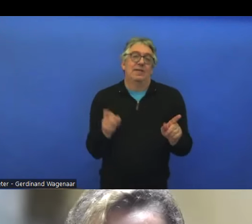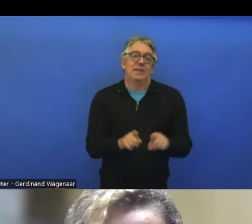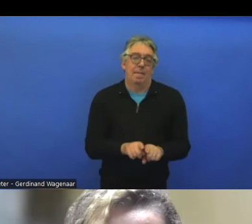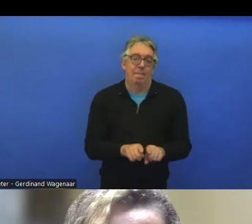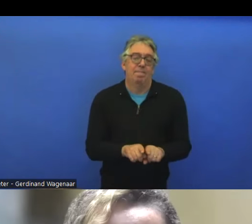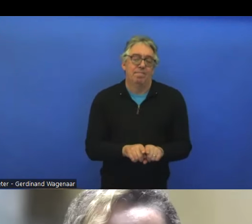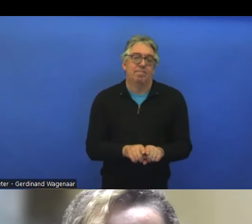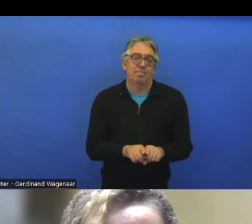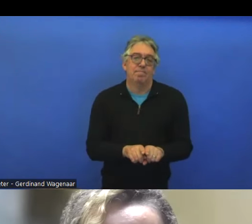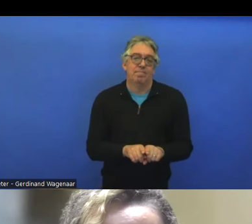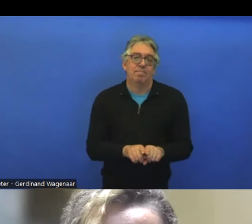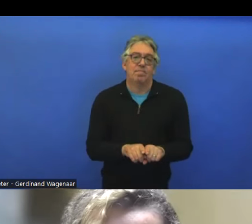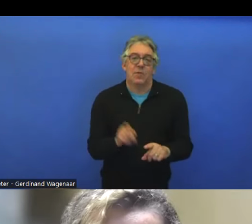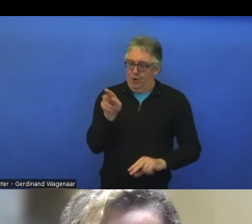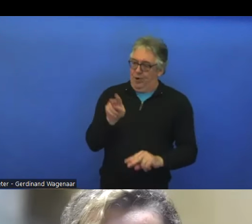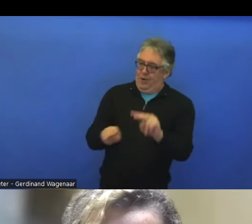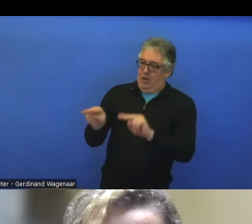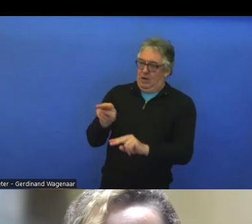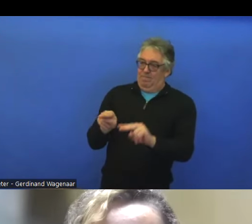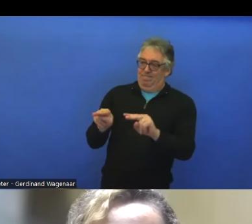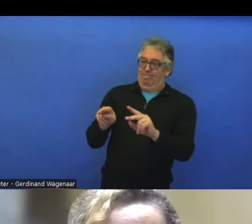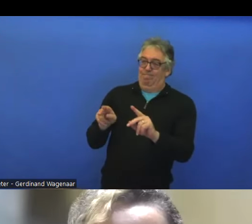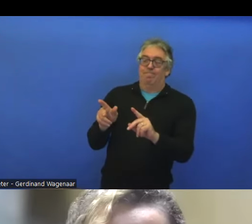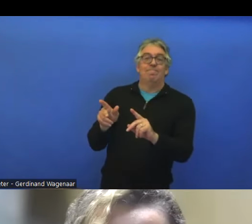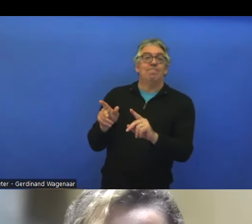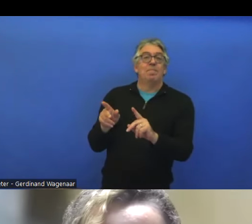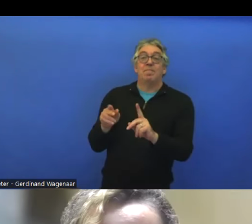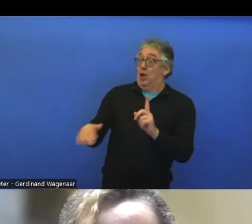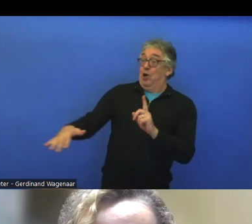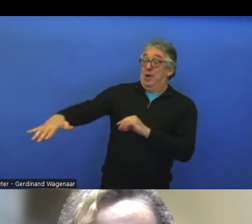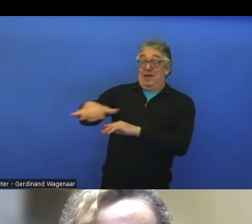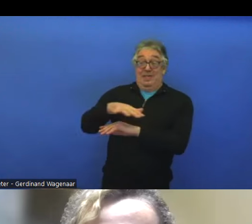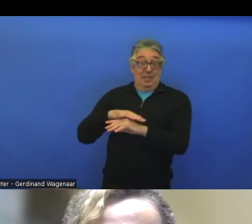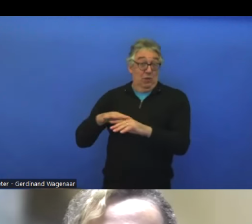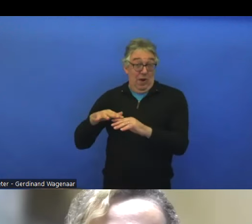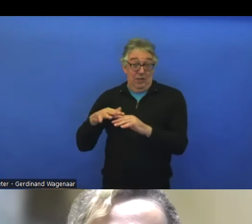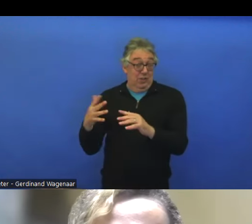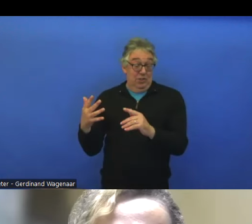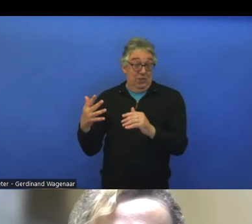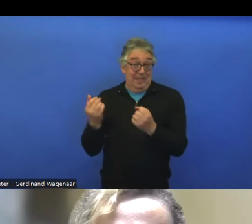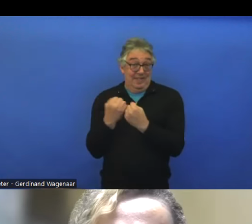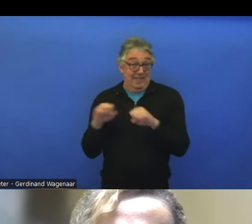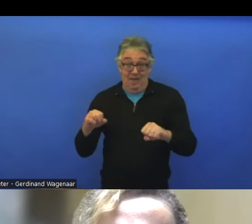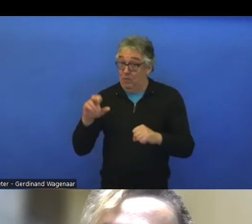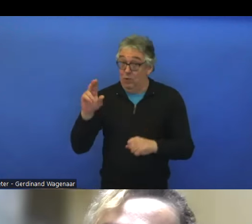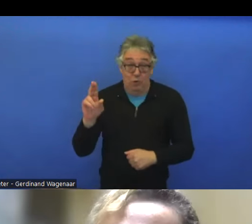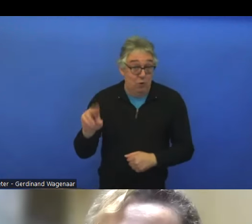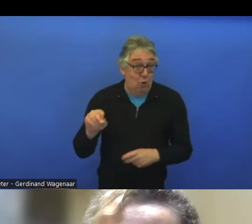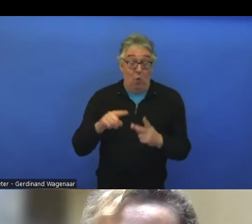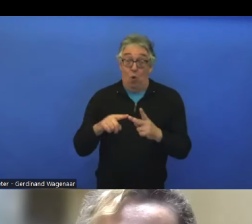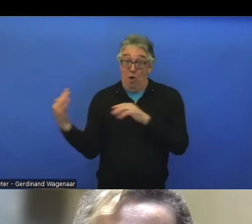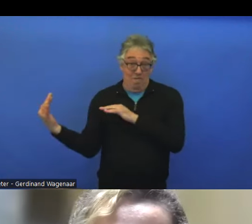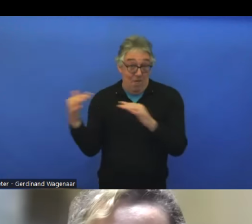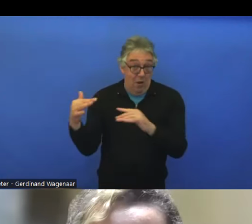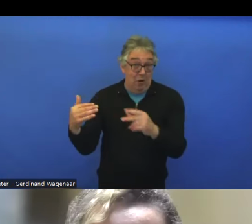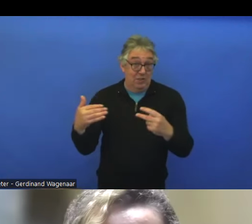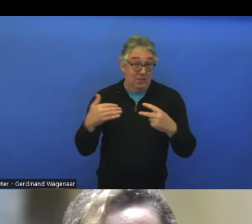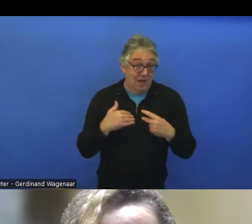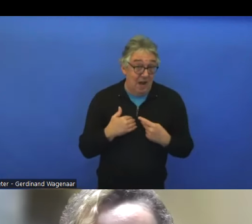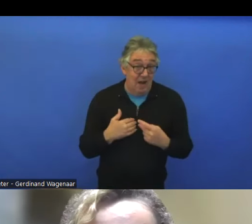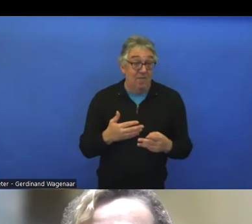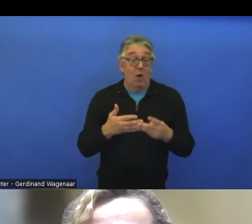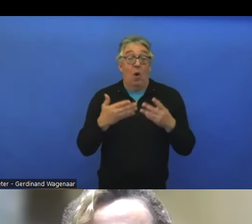situation of generalized violence, massive human rights violation, or events that